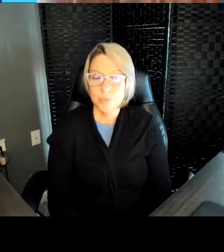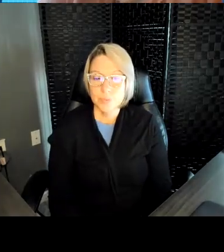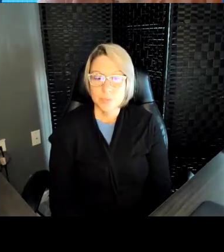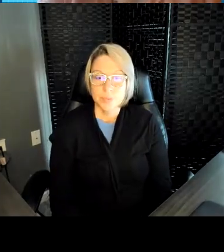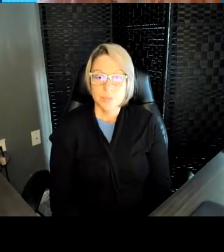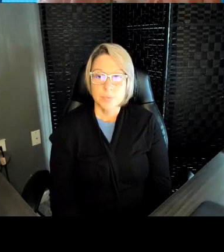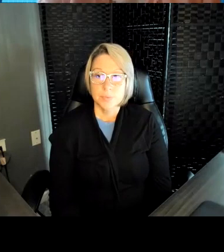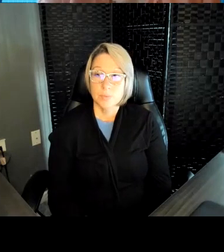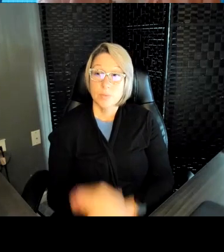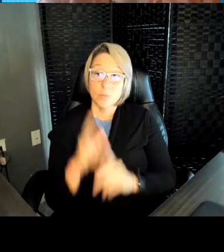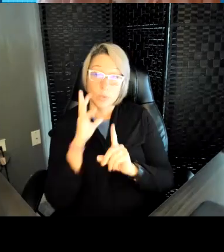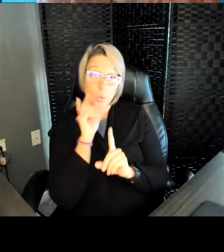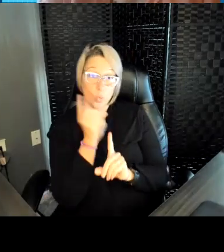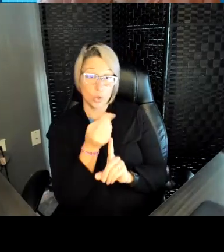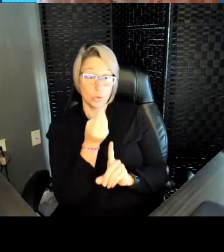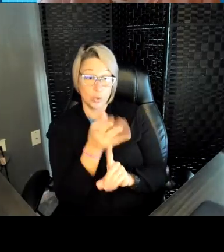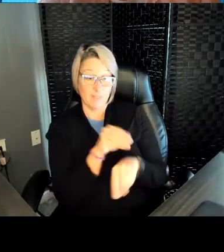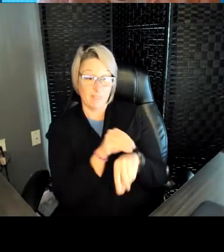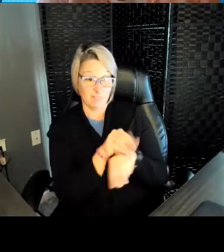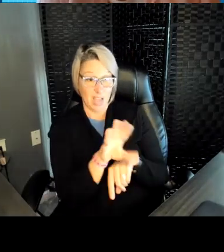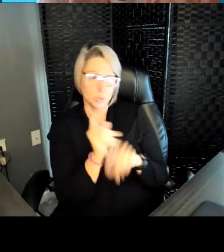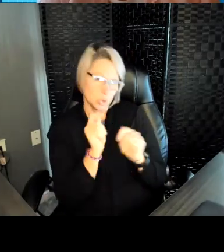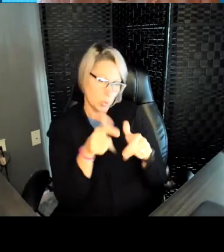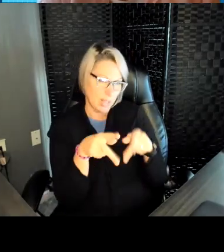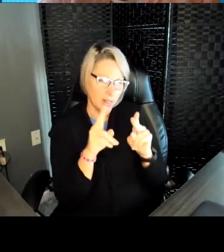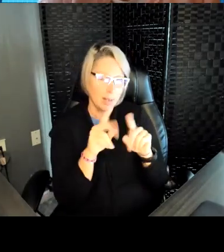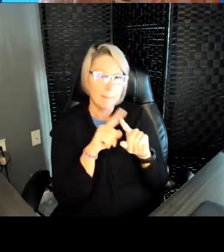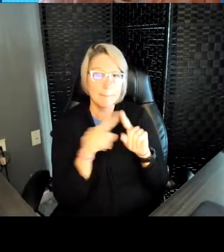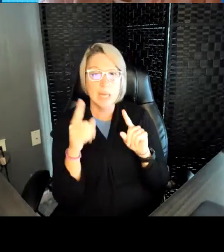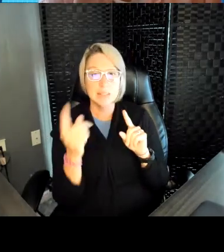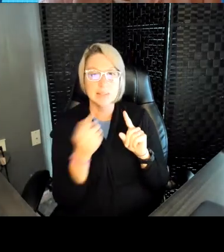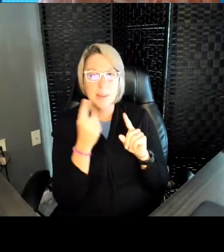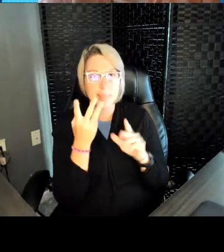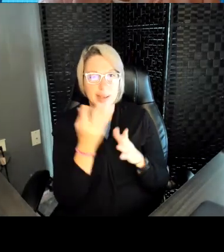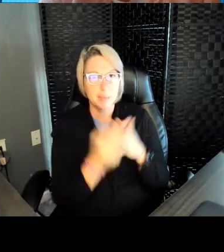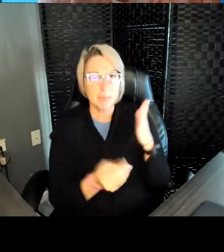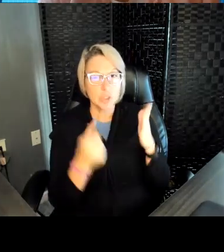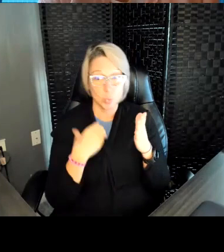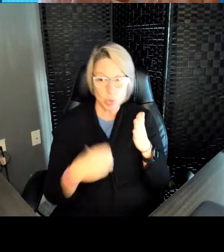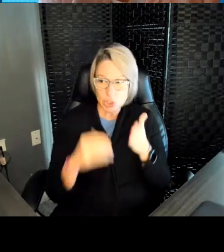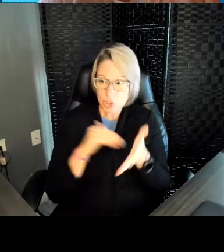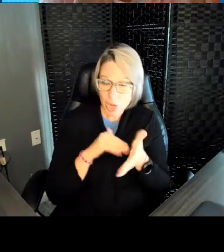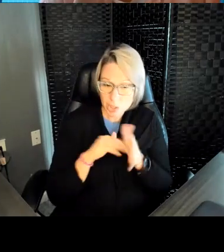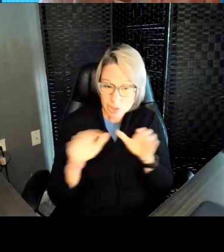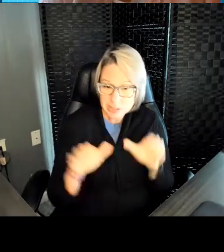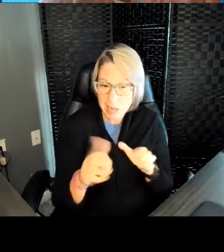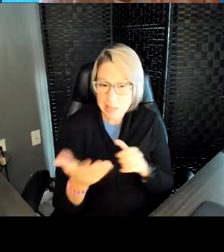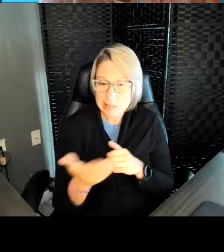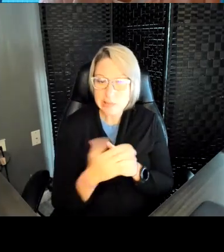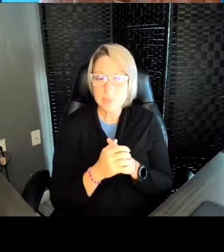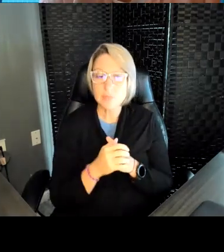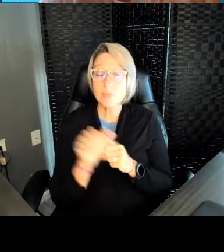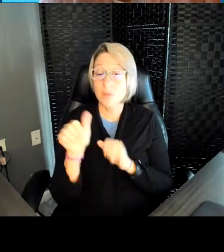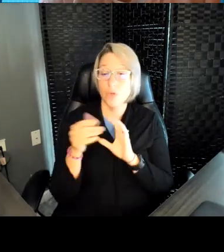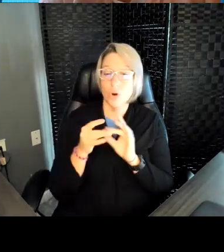Would you give her any advice? That was a quick clip, but is there something you didn't hear that you wish she would have done? Another comment